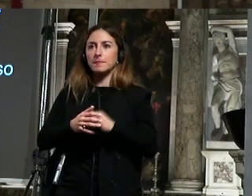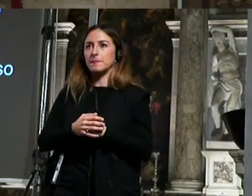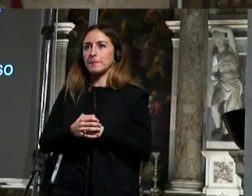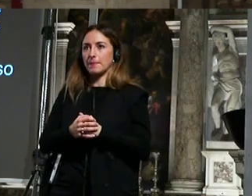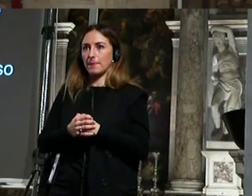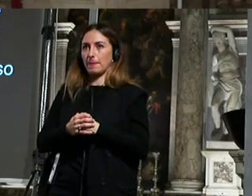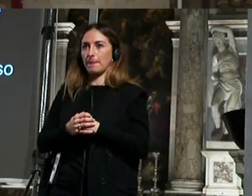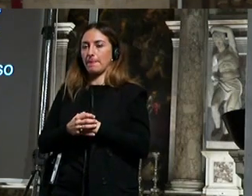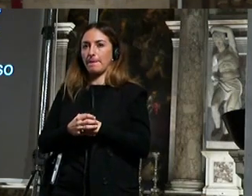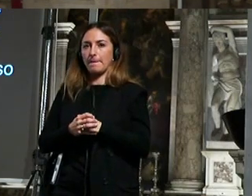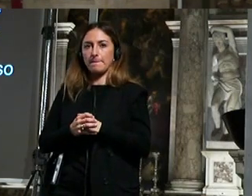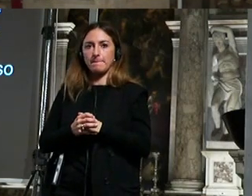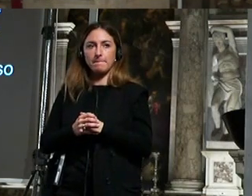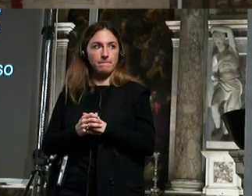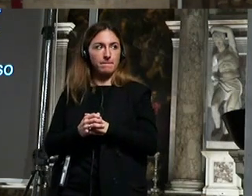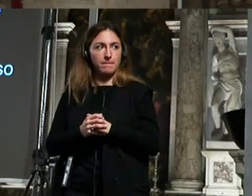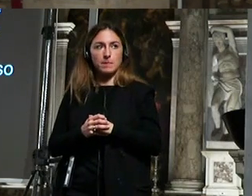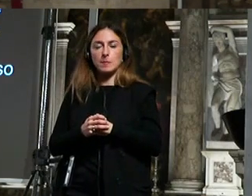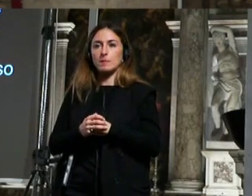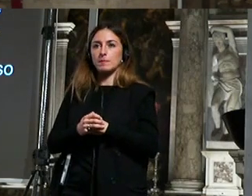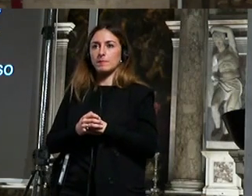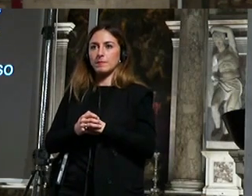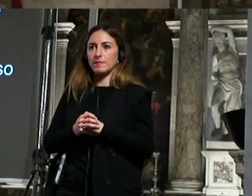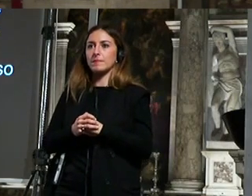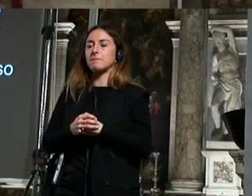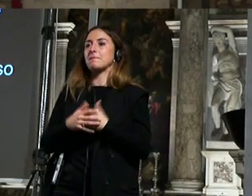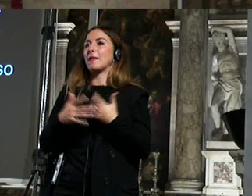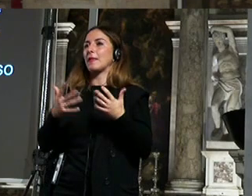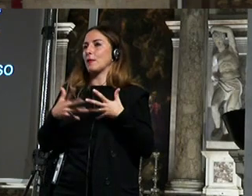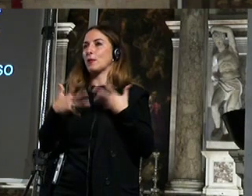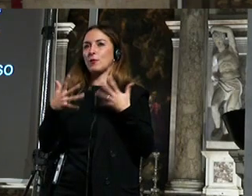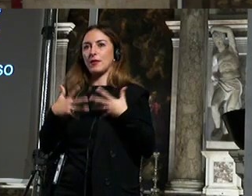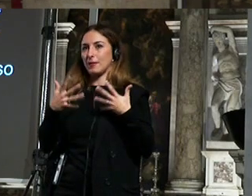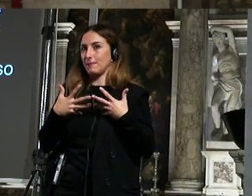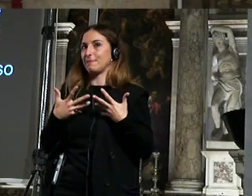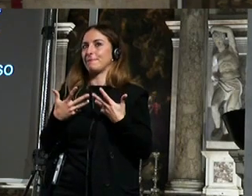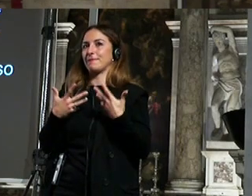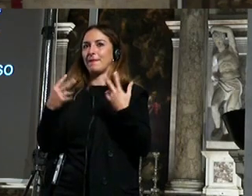this setting, but the glory of being together in a room